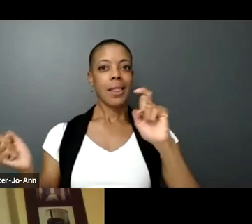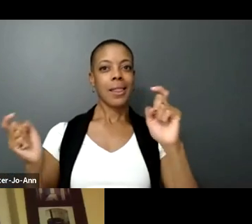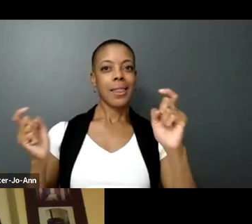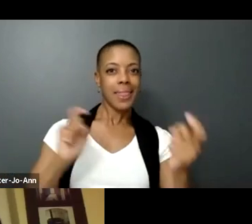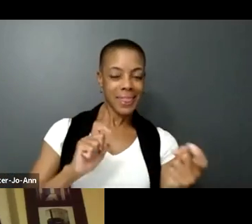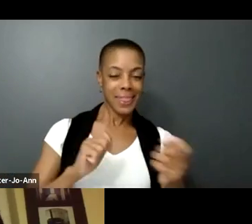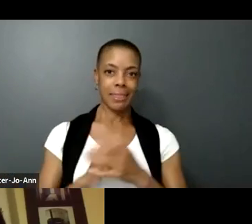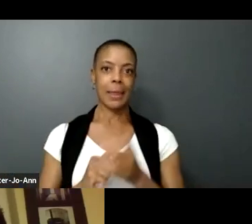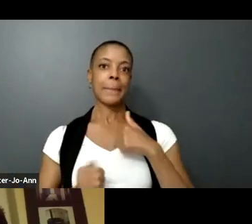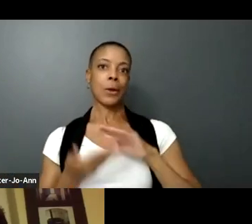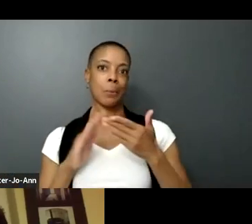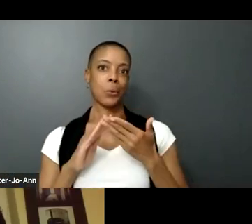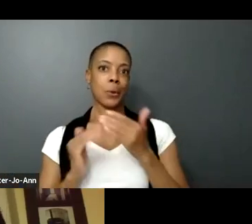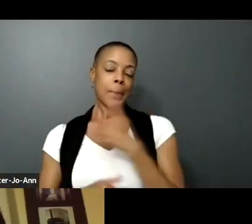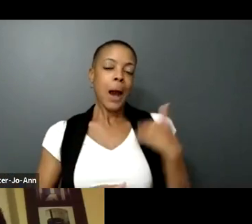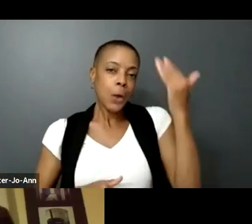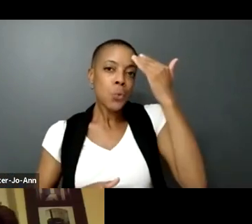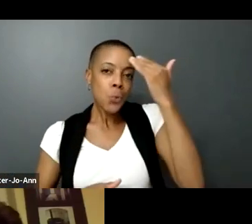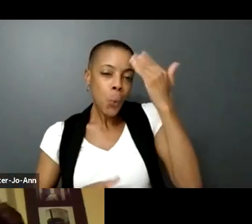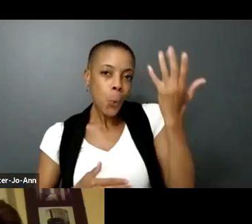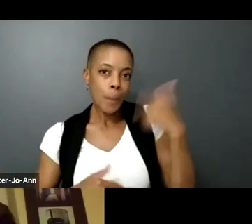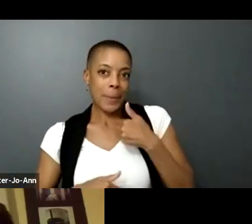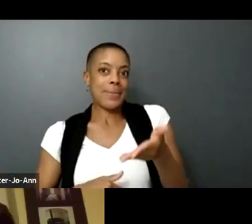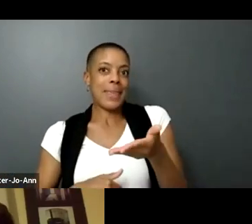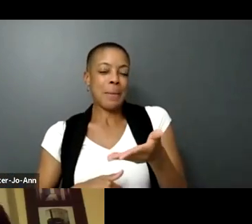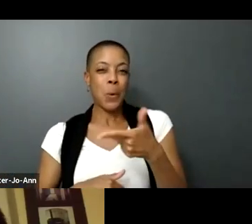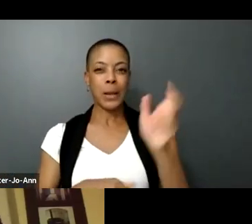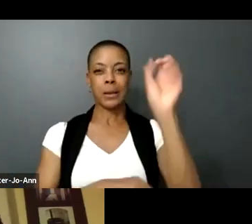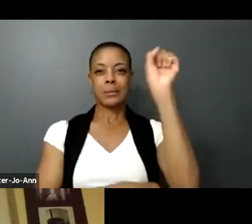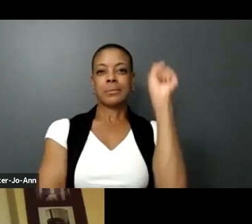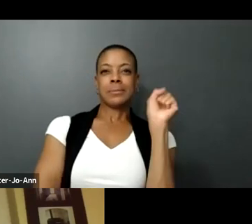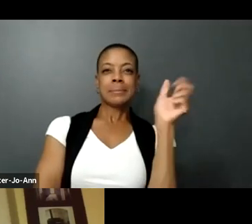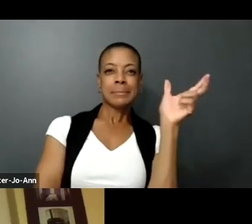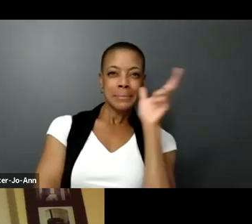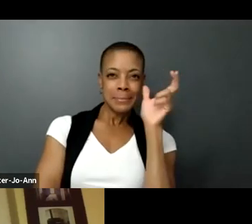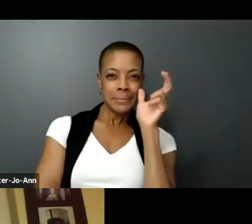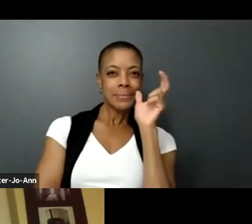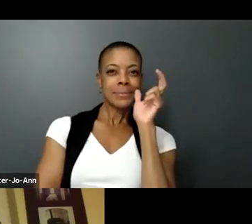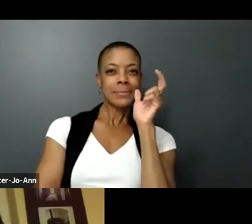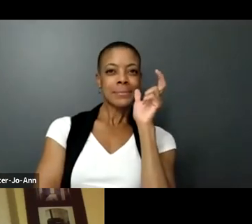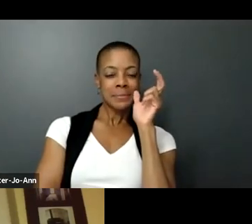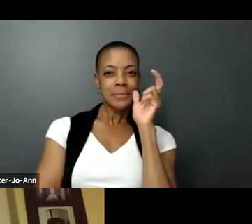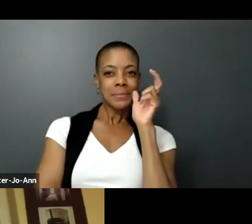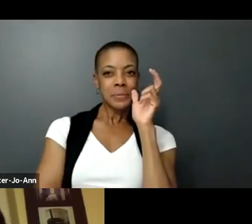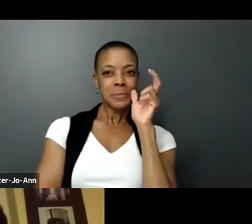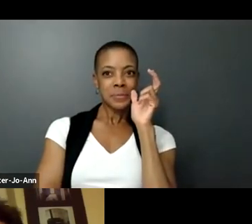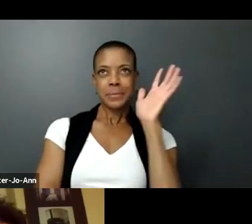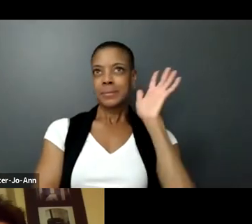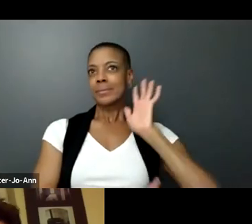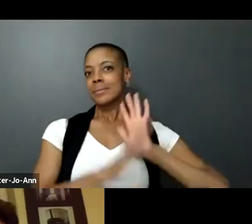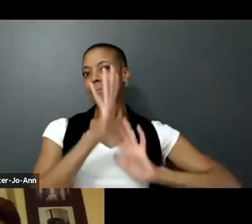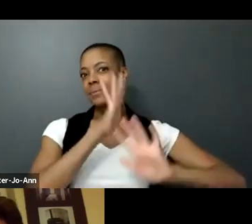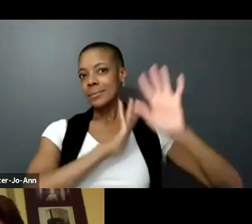community member, I know all this stuff, but when you sit and listen to it and listen to the, you know, from the way back in the